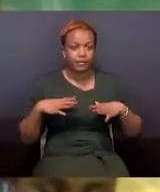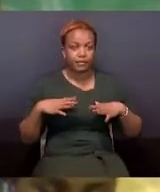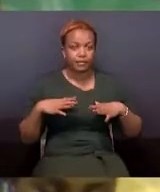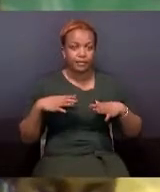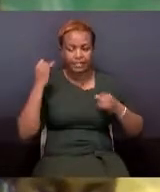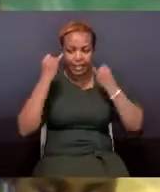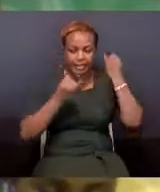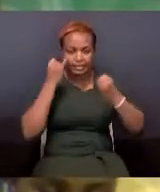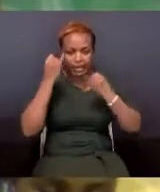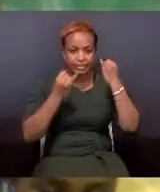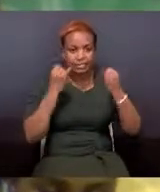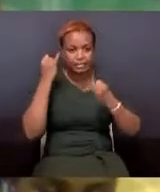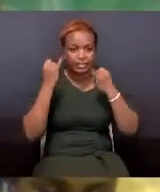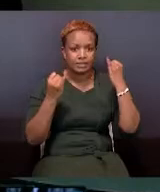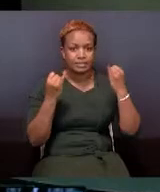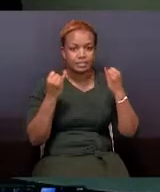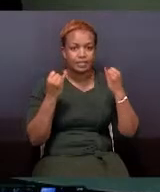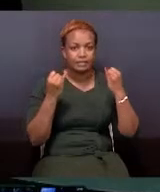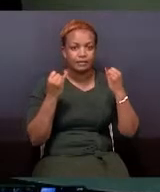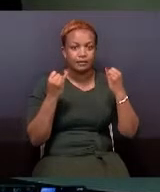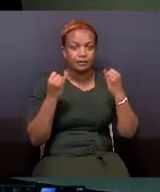the ideas that come out of this.